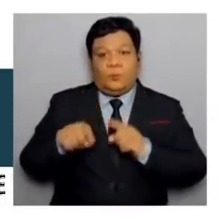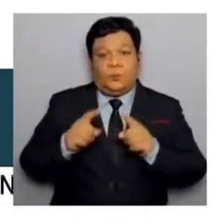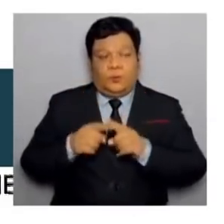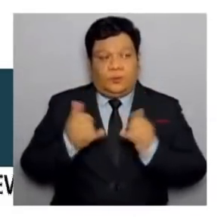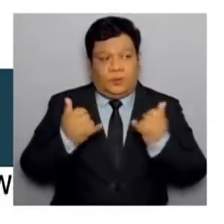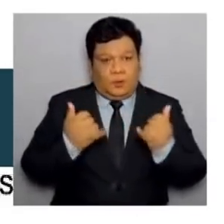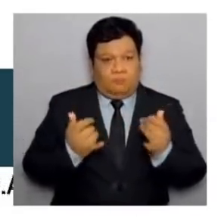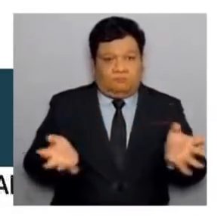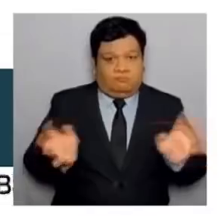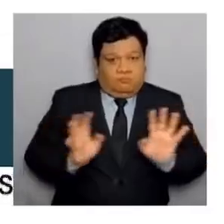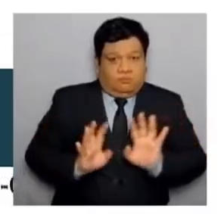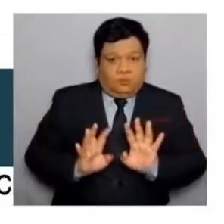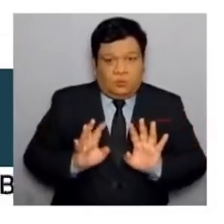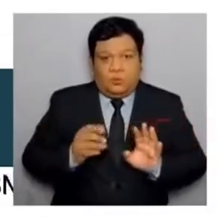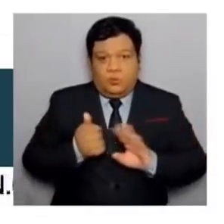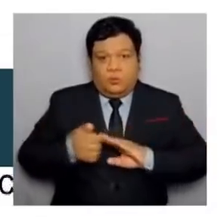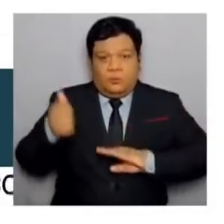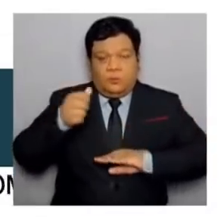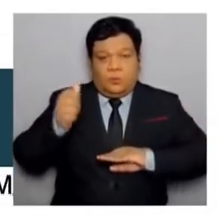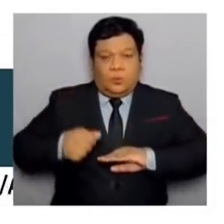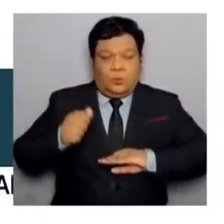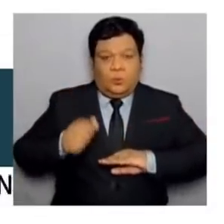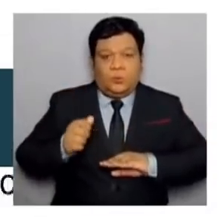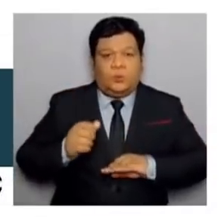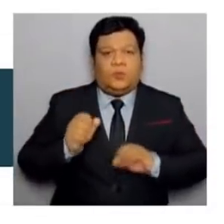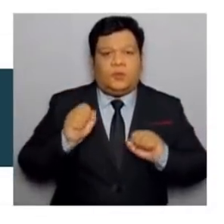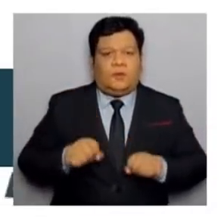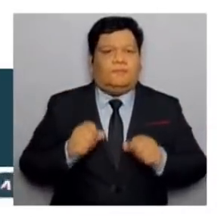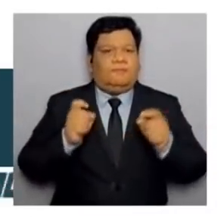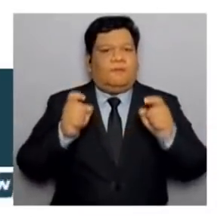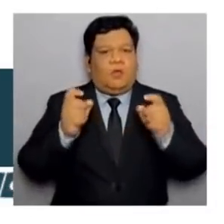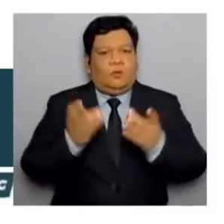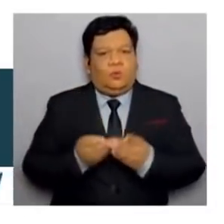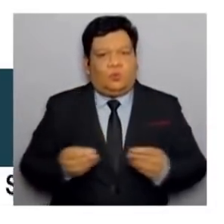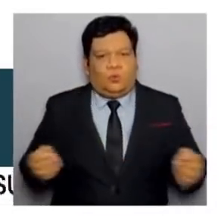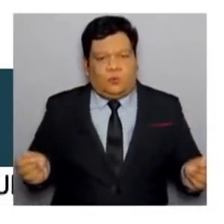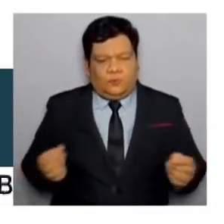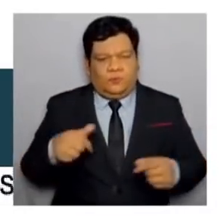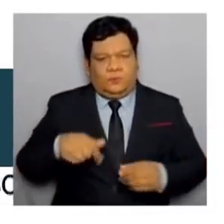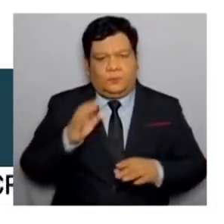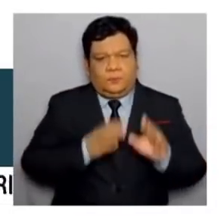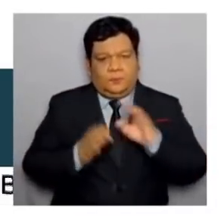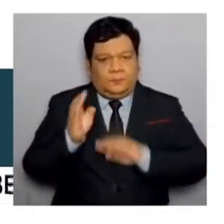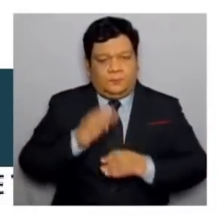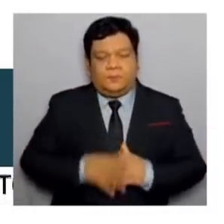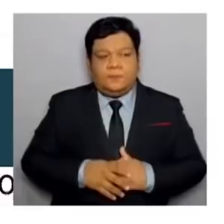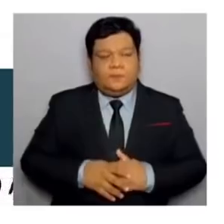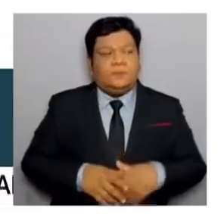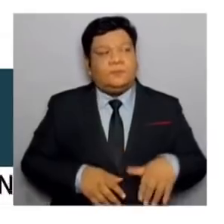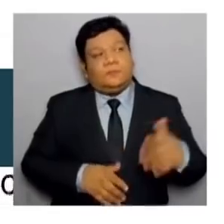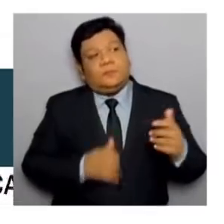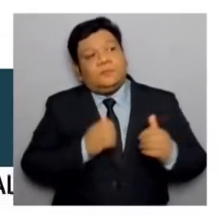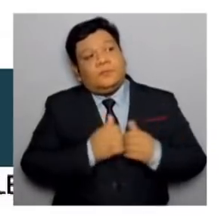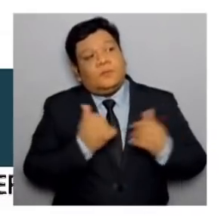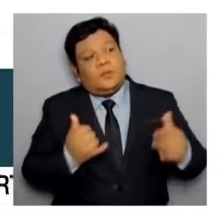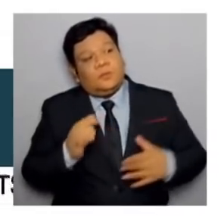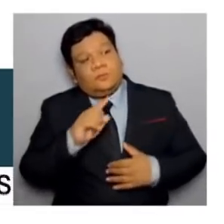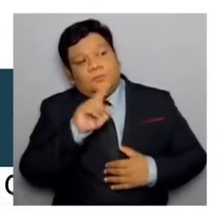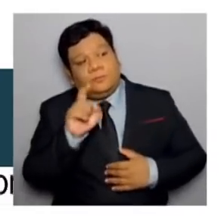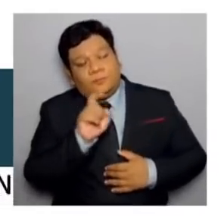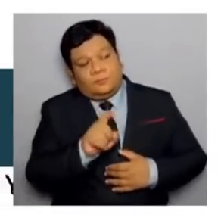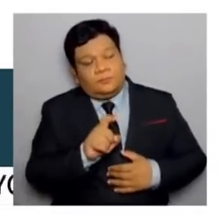Suprema that the Supreme Court can immediately settle this issue. And so therefore, to the question of those supportive of